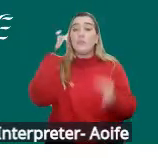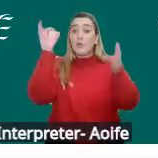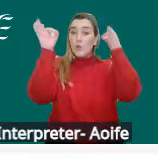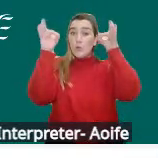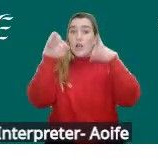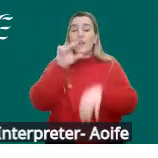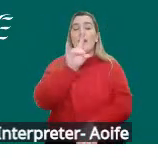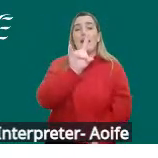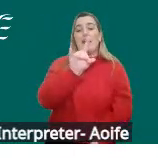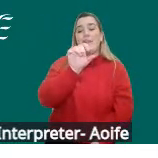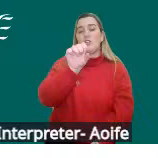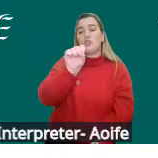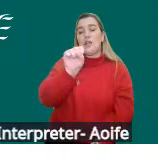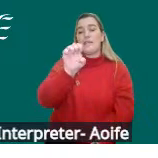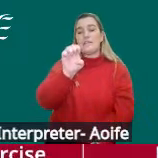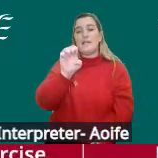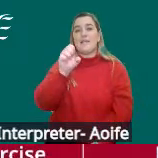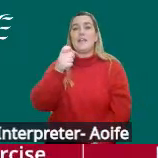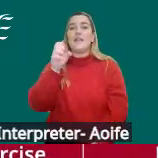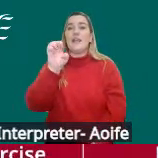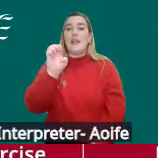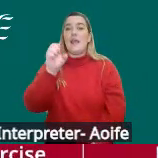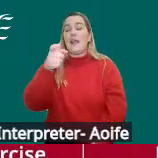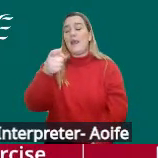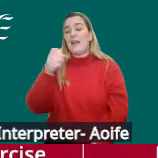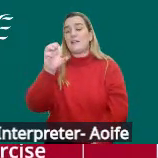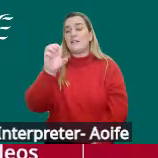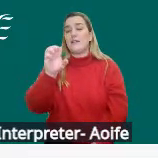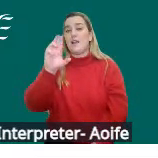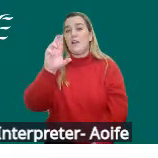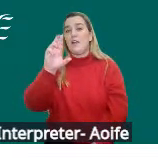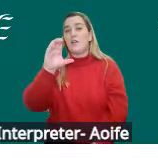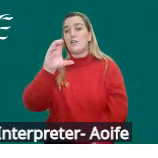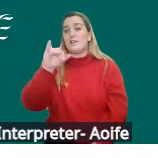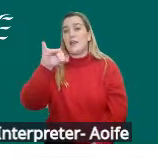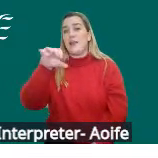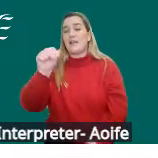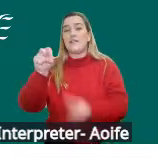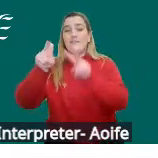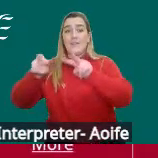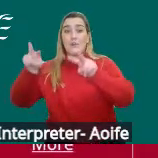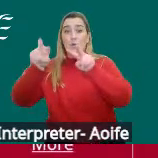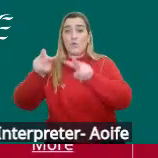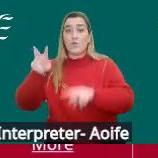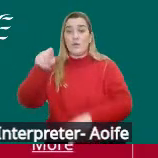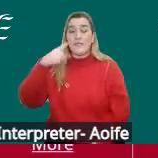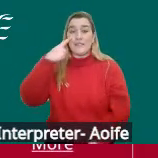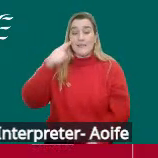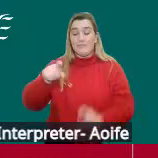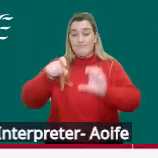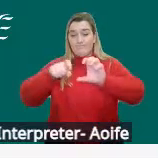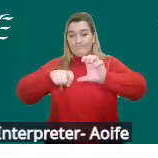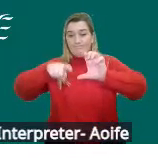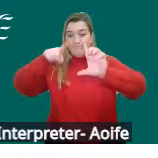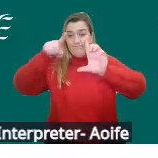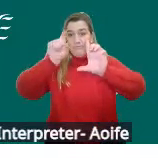type HSE exercise videos, it will bring you to where all these videos are. There's chair